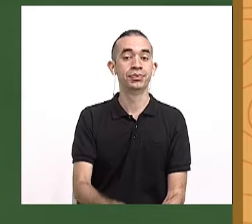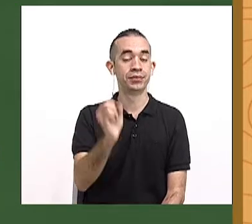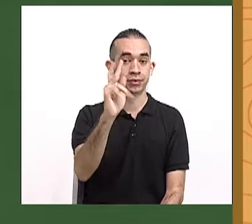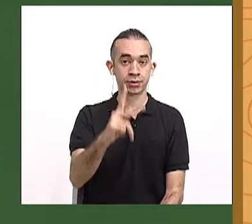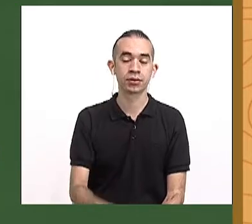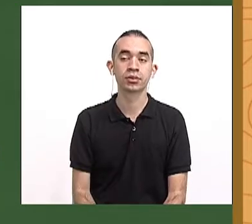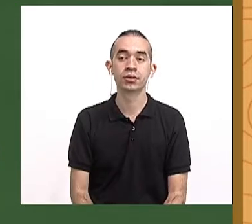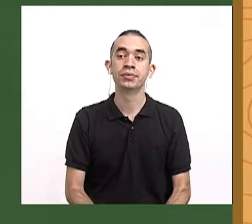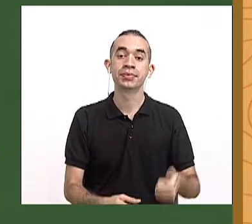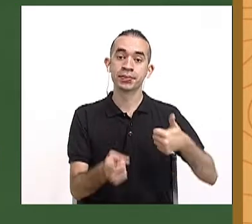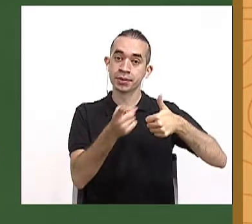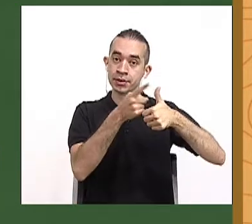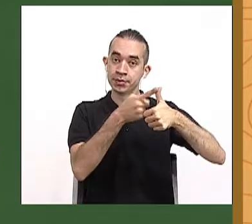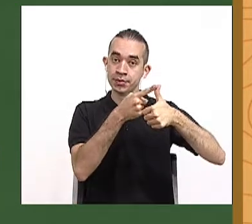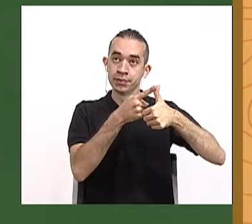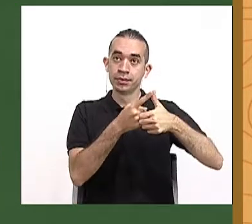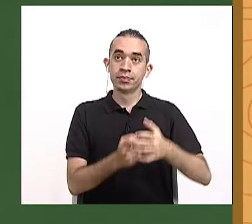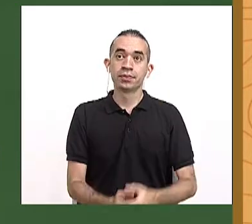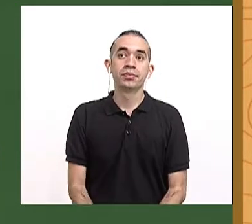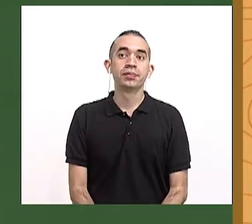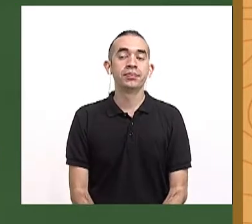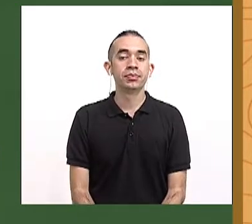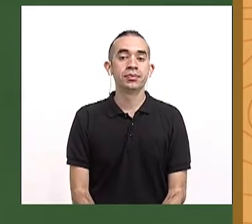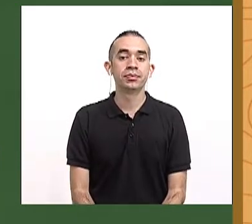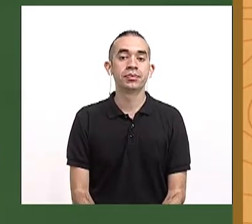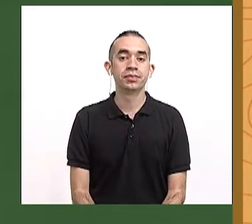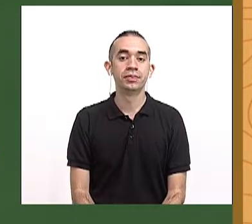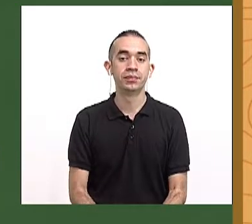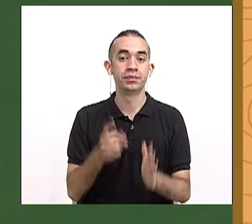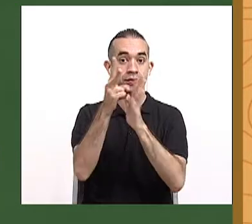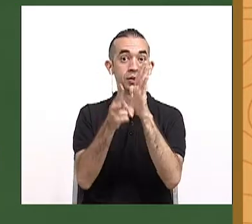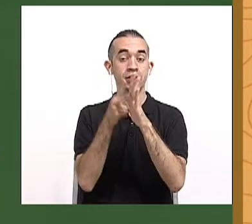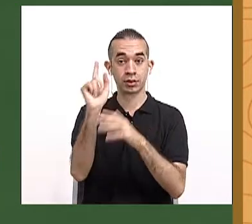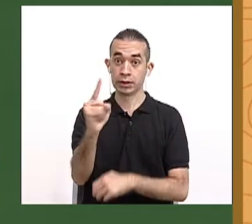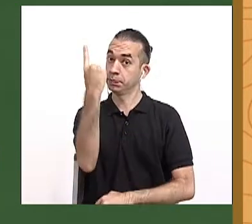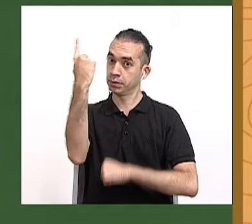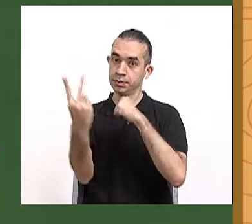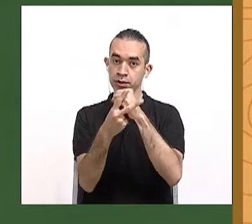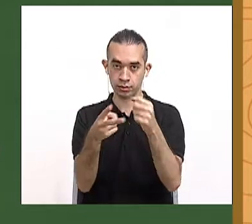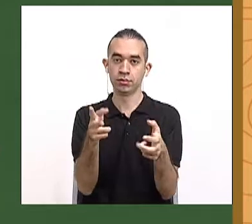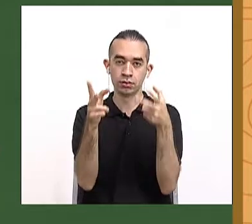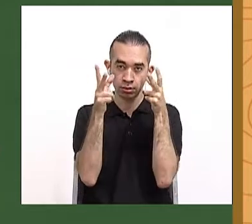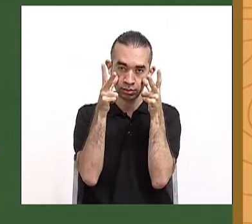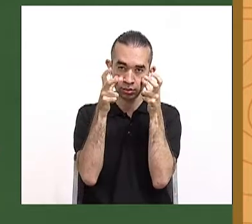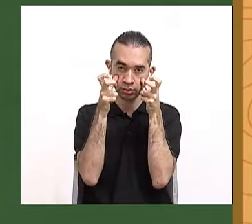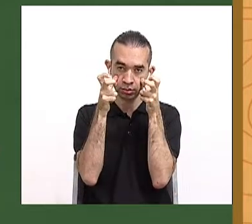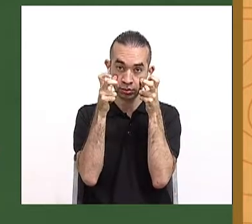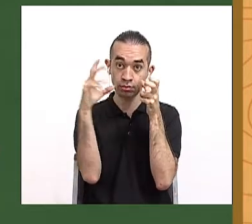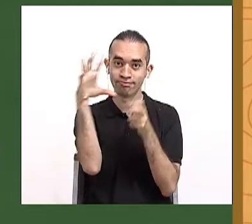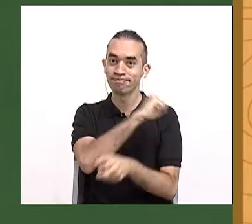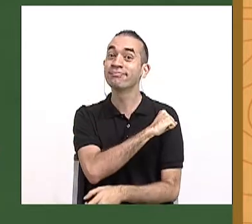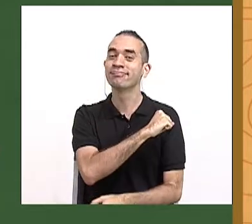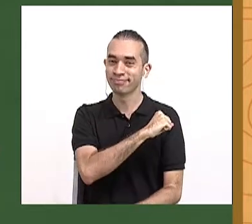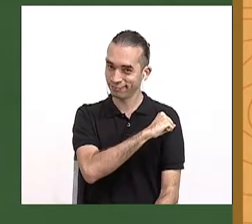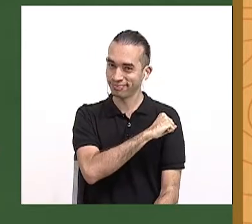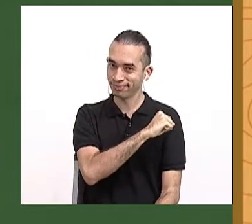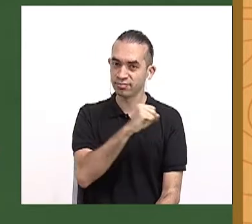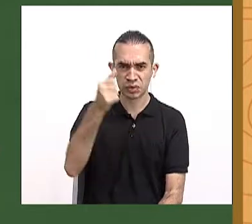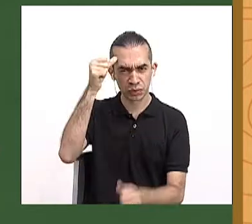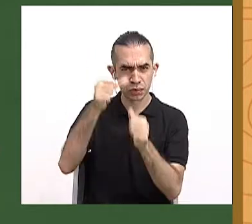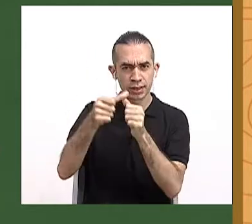Okay, task number 1. Watch the video for the first time to get the gist. What is the gist? Do